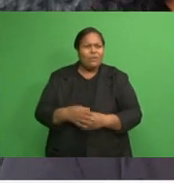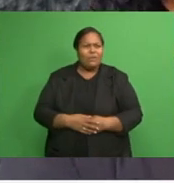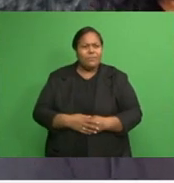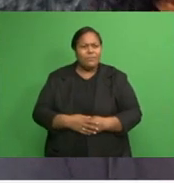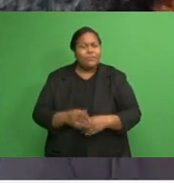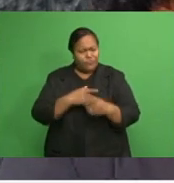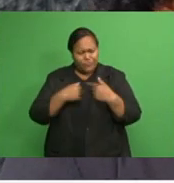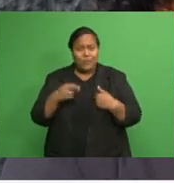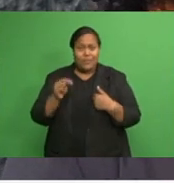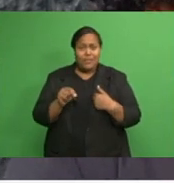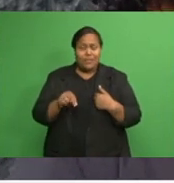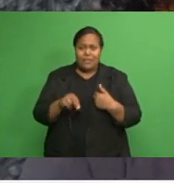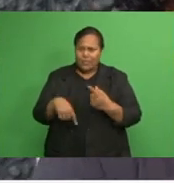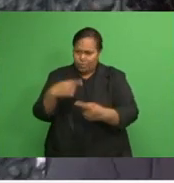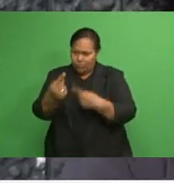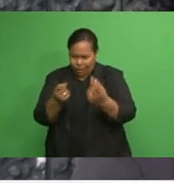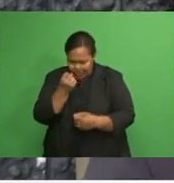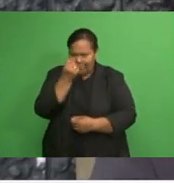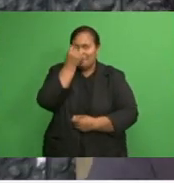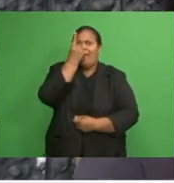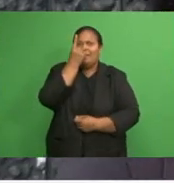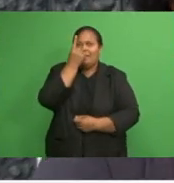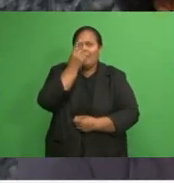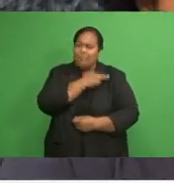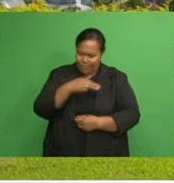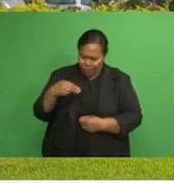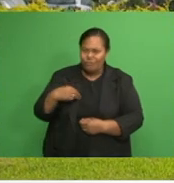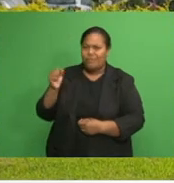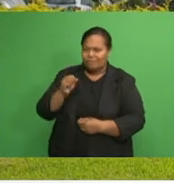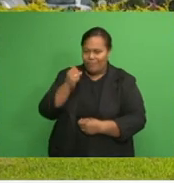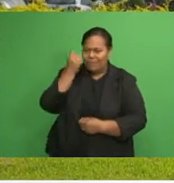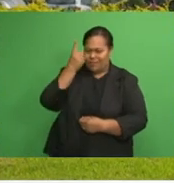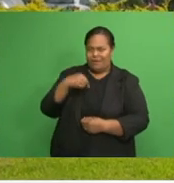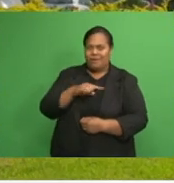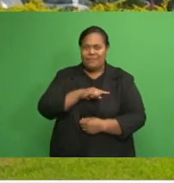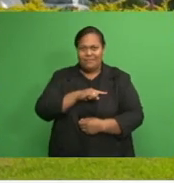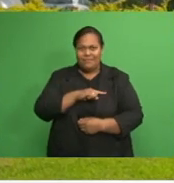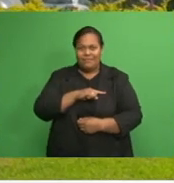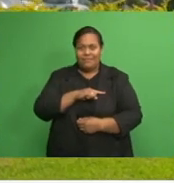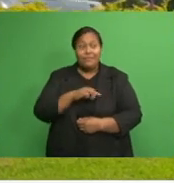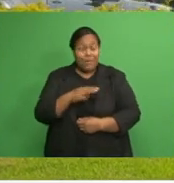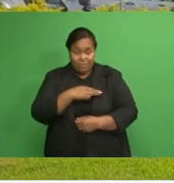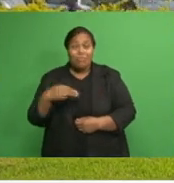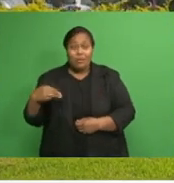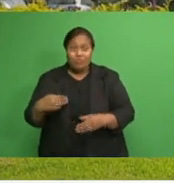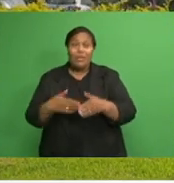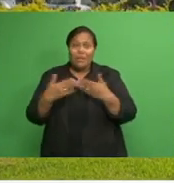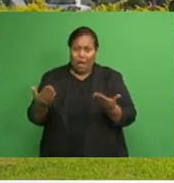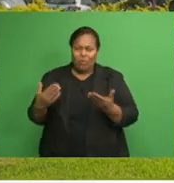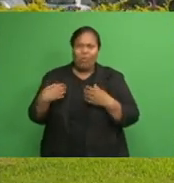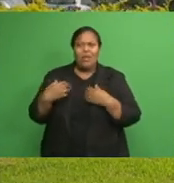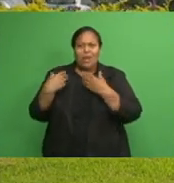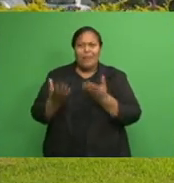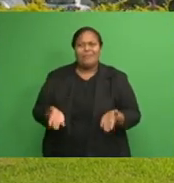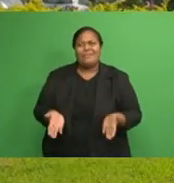We need to put ourselves in each other's shoes, and that is what the ministry has done. The ministry is lifting a burden from ratepayers, and